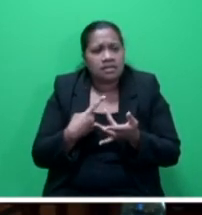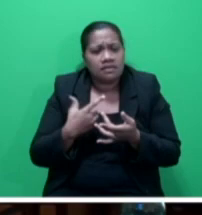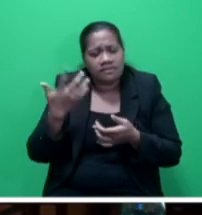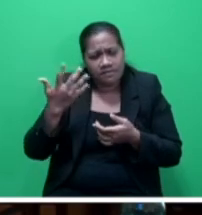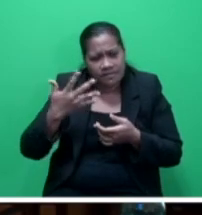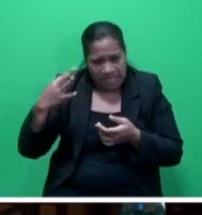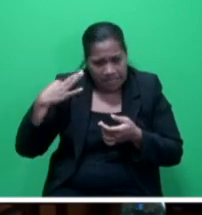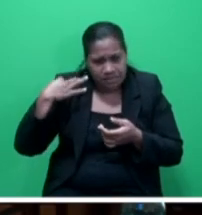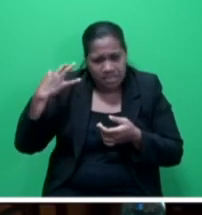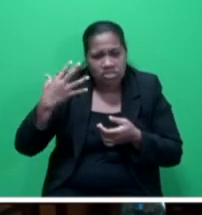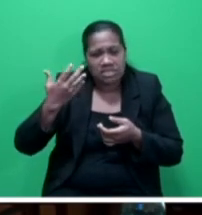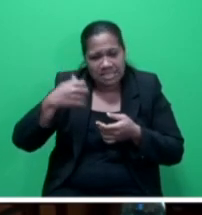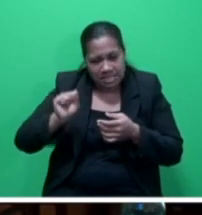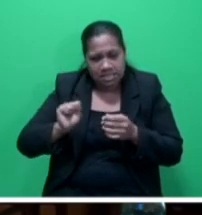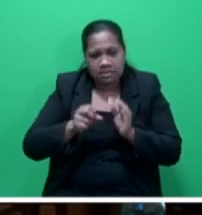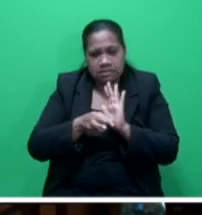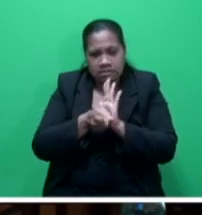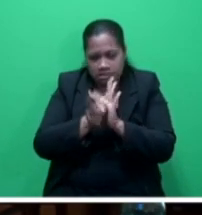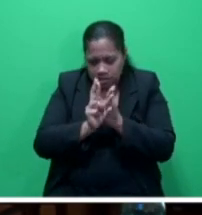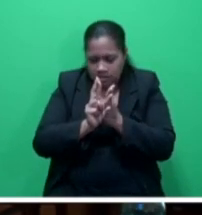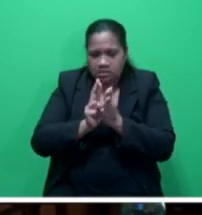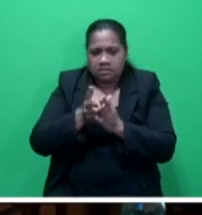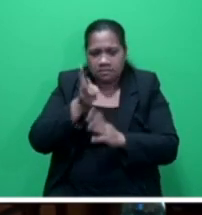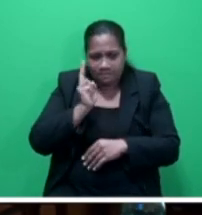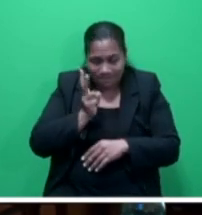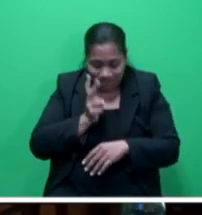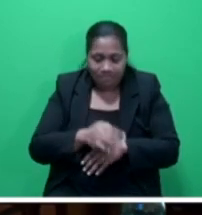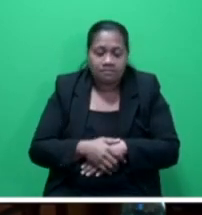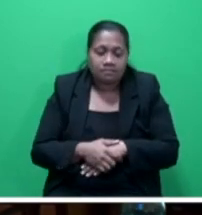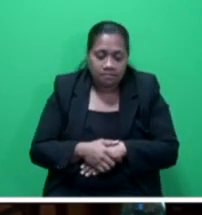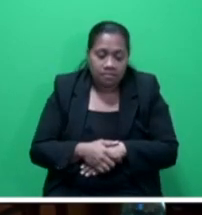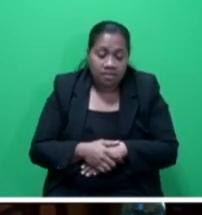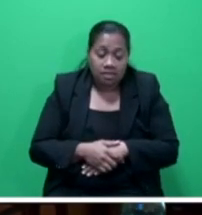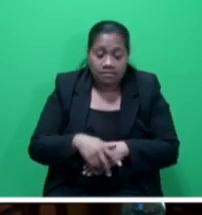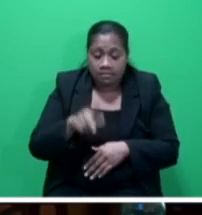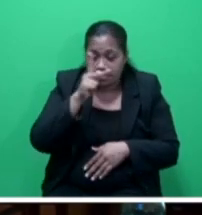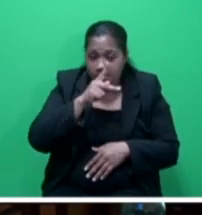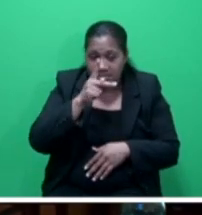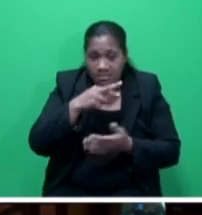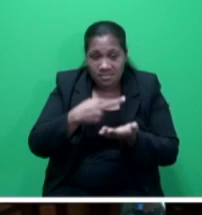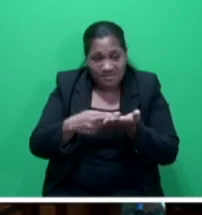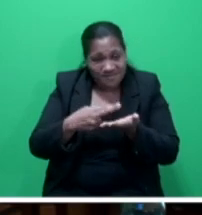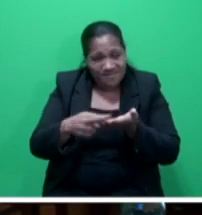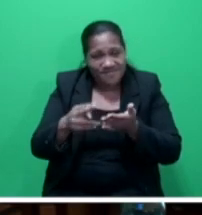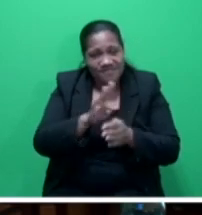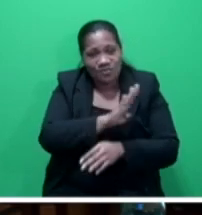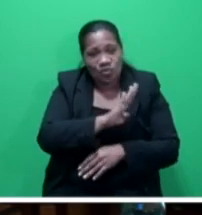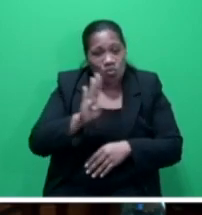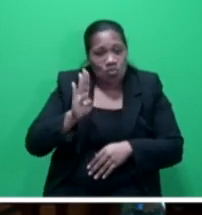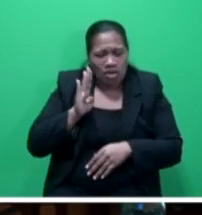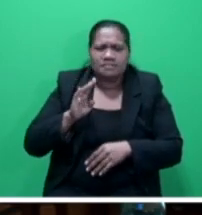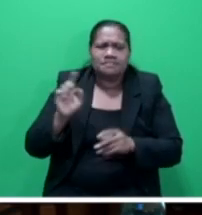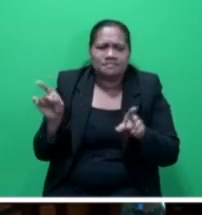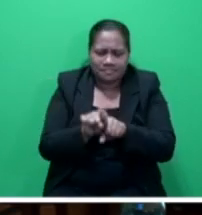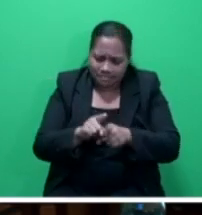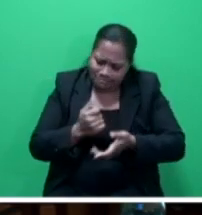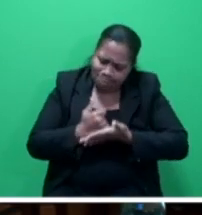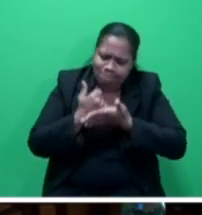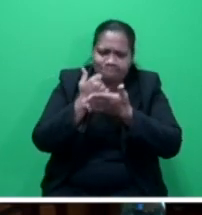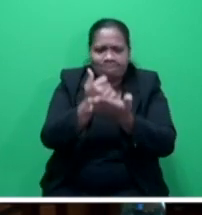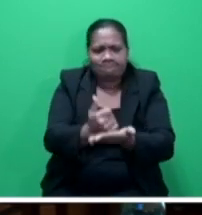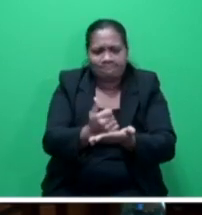reviewed. Mr. Speaker, sir, the Public Rental Board is also providing assistance to its